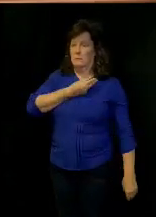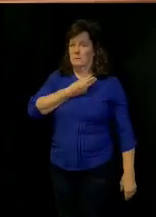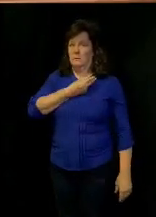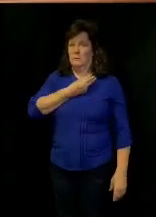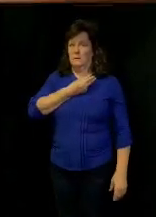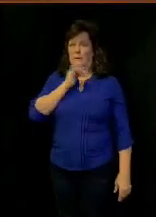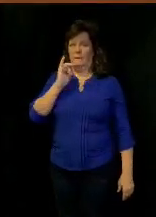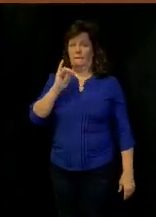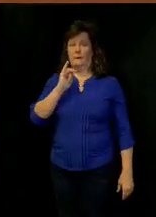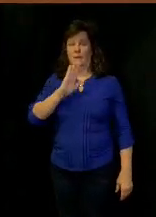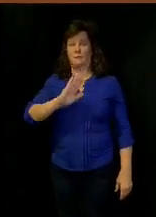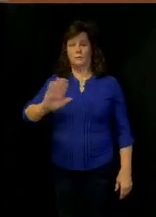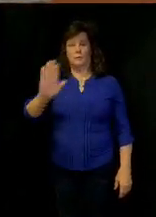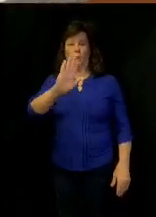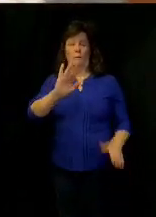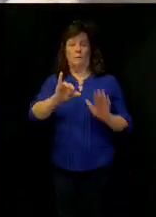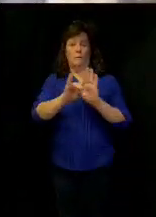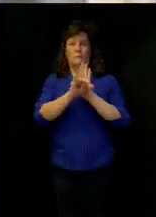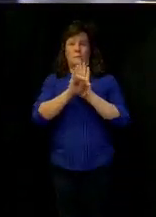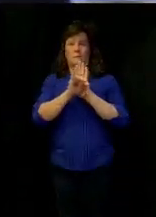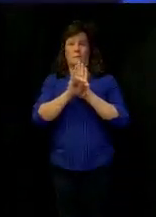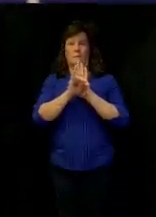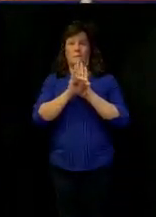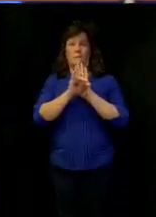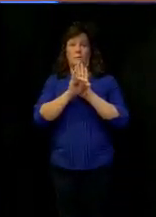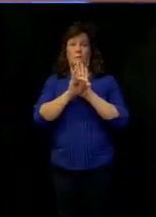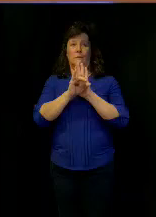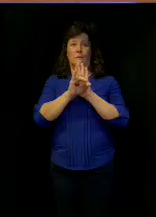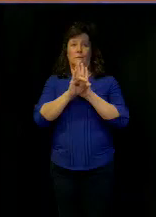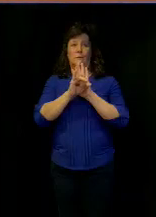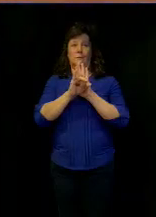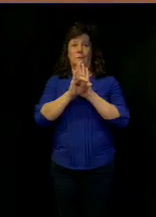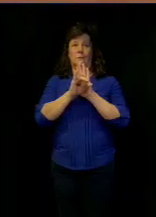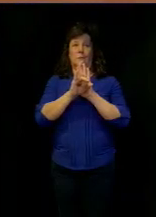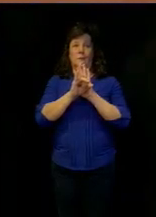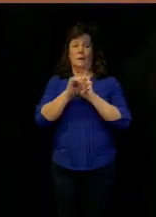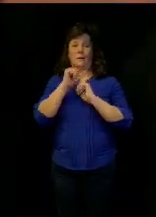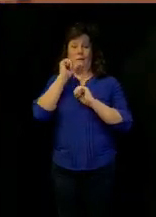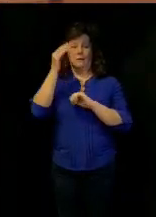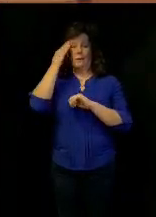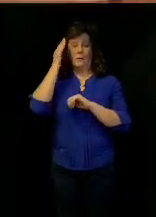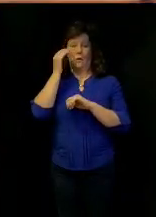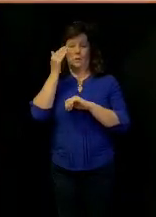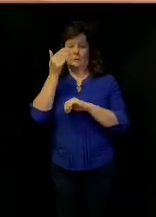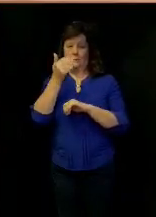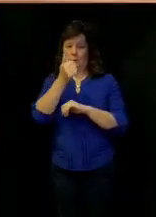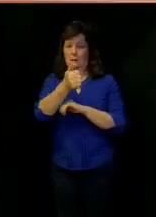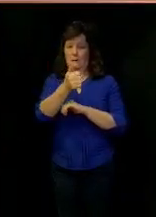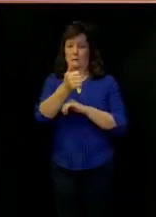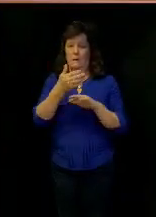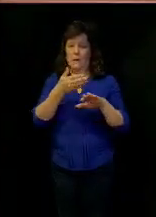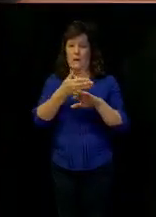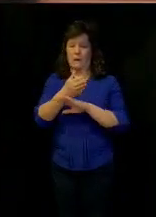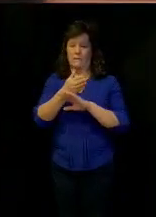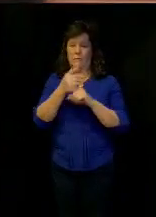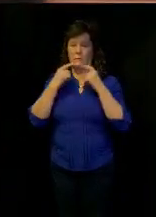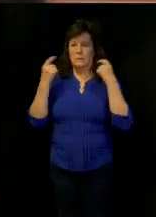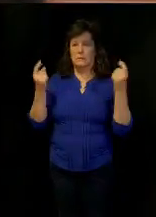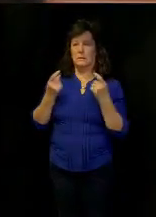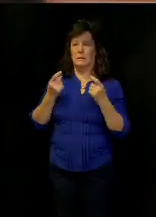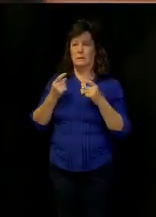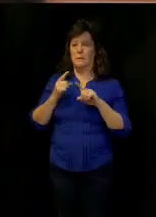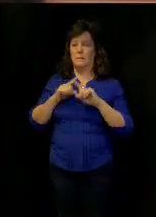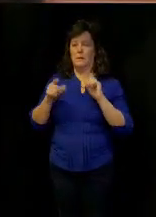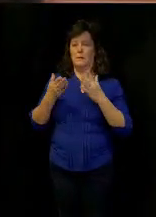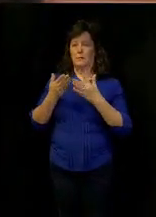That's your identity. And you're not to know yourself after the flesh, but only after the spirit and